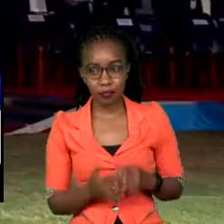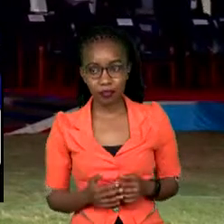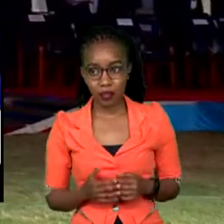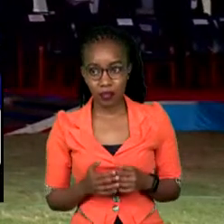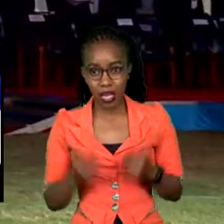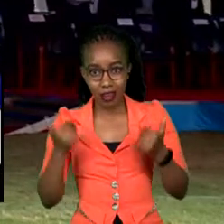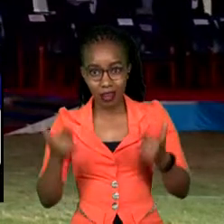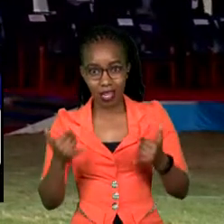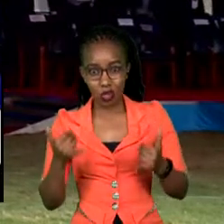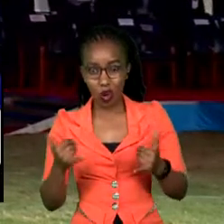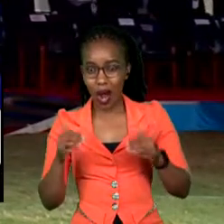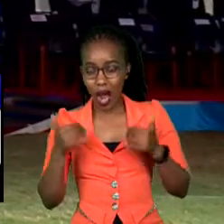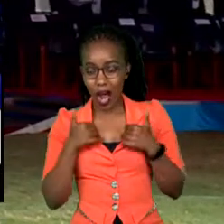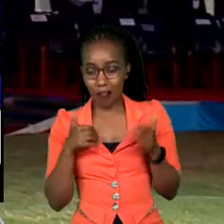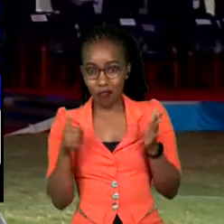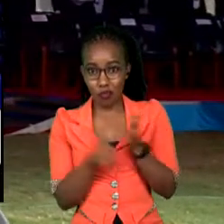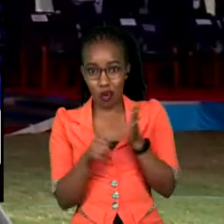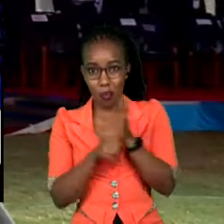of global warming,